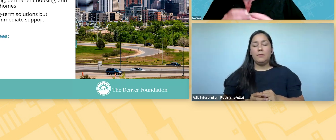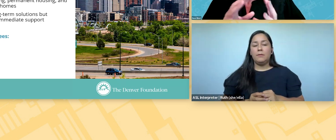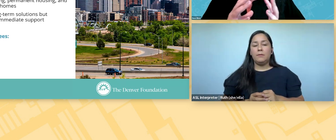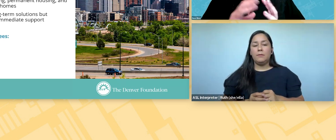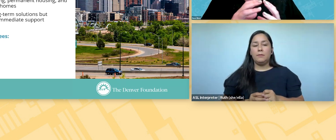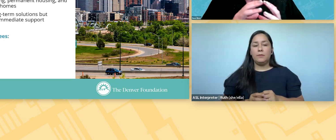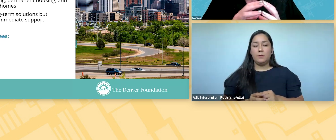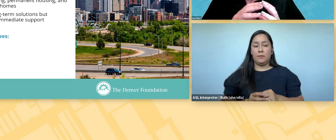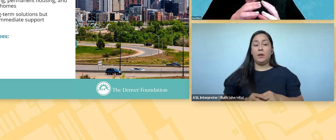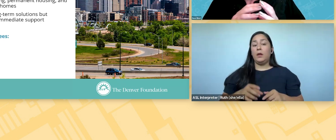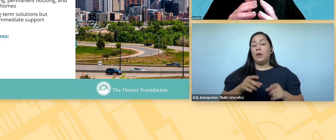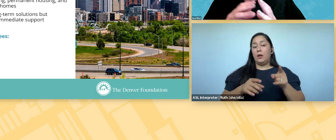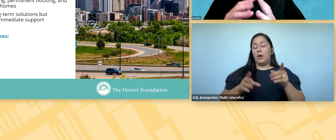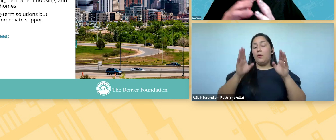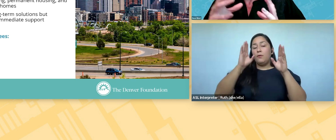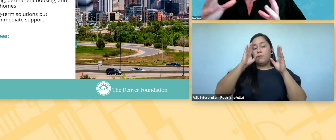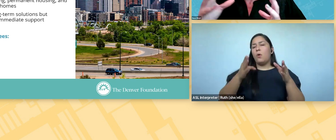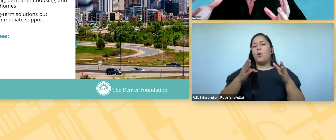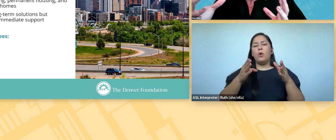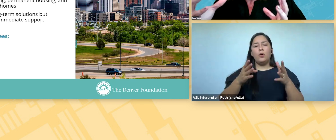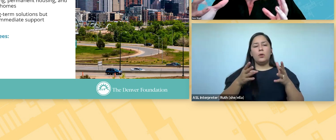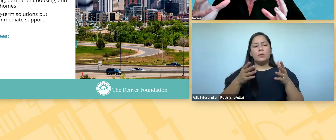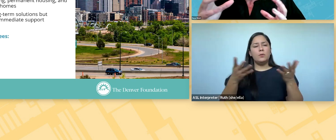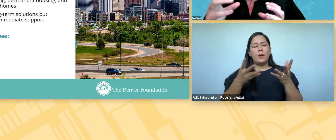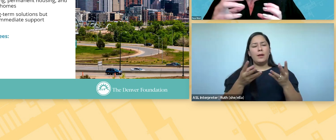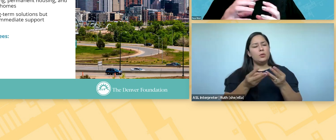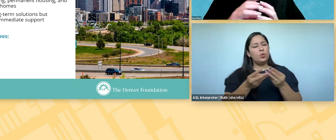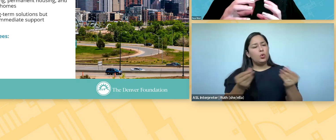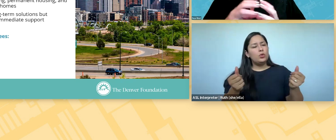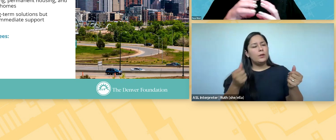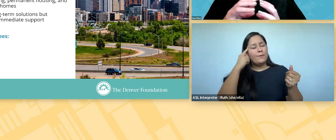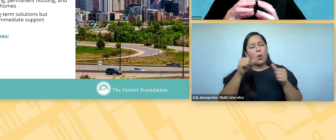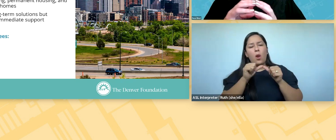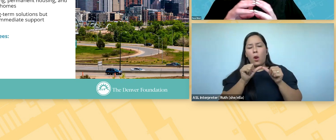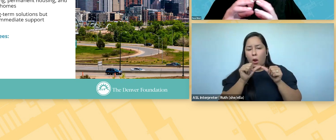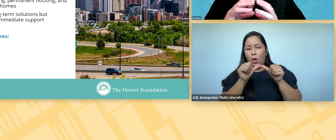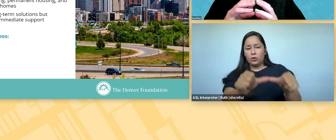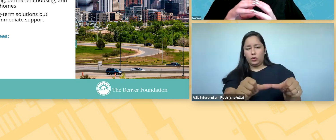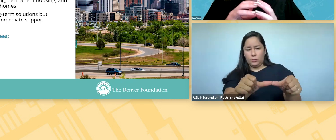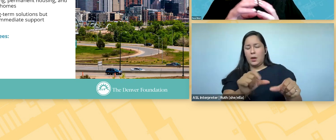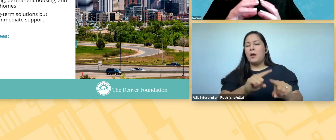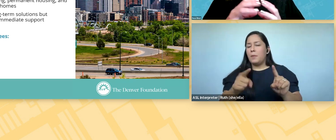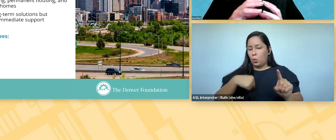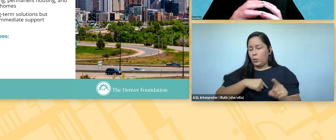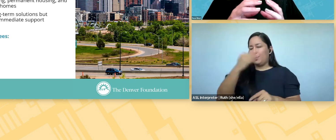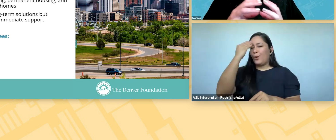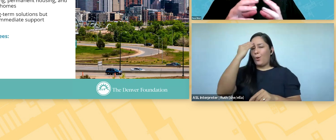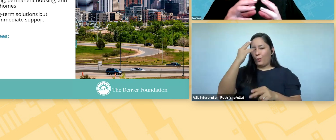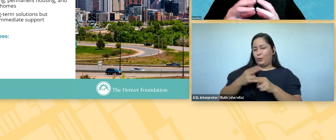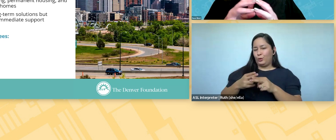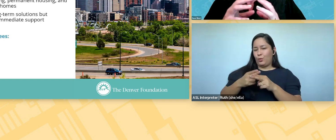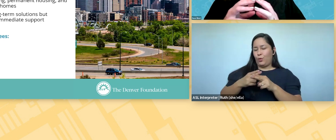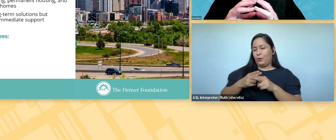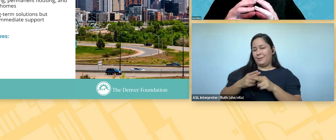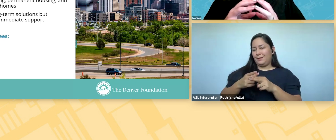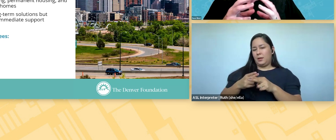We lean more towards solutions that focus on long-term, but we also understand that short-term support is important. So